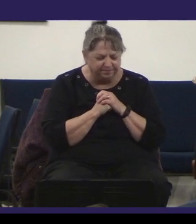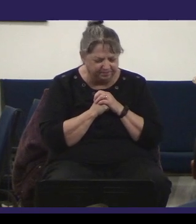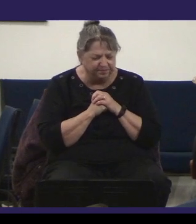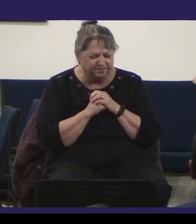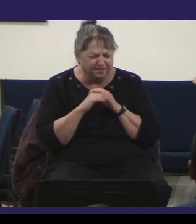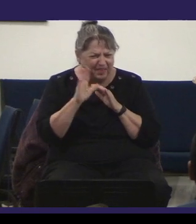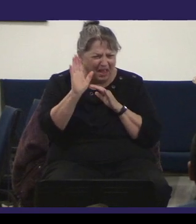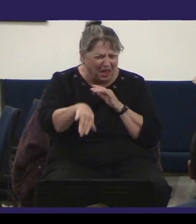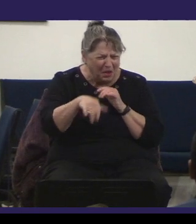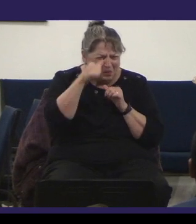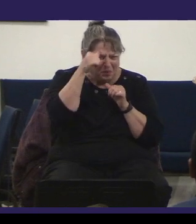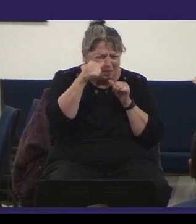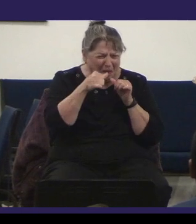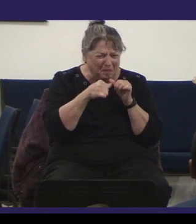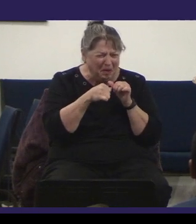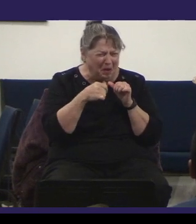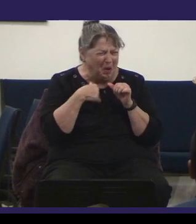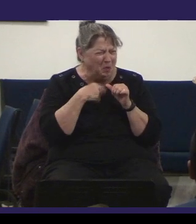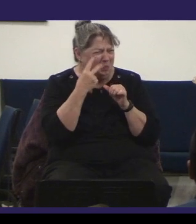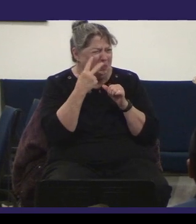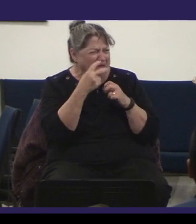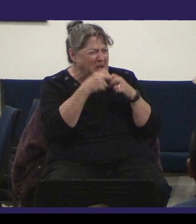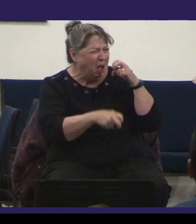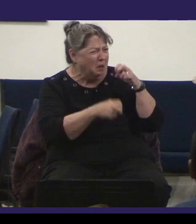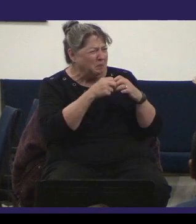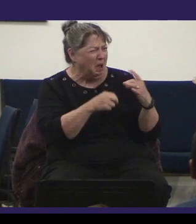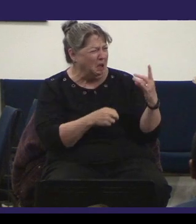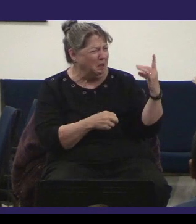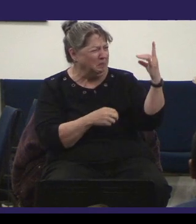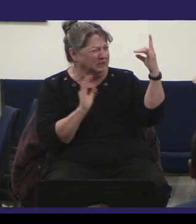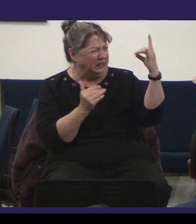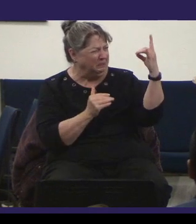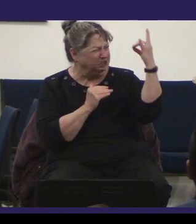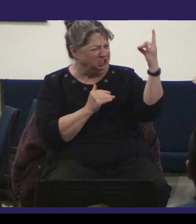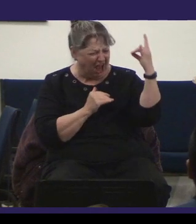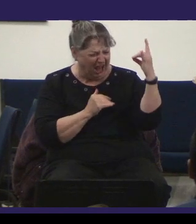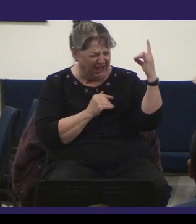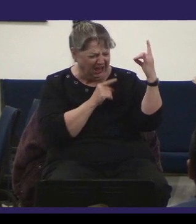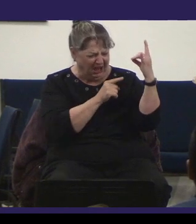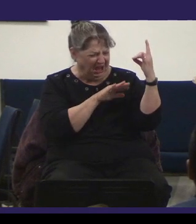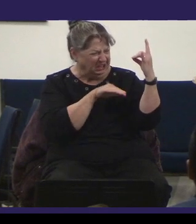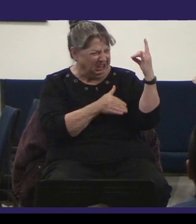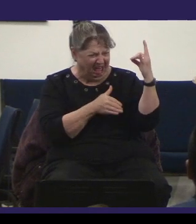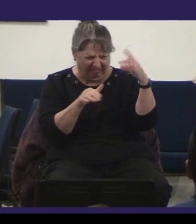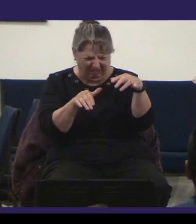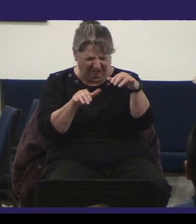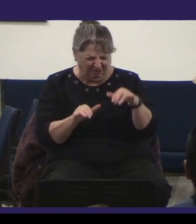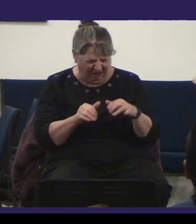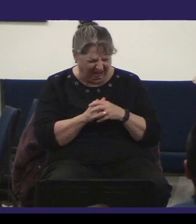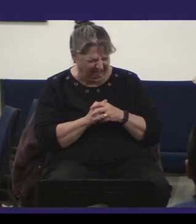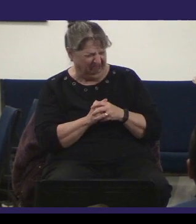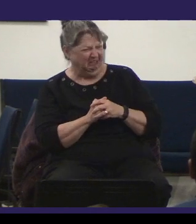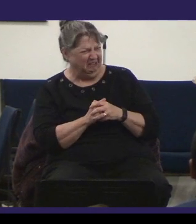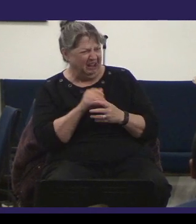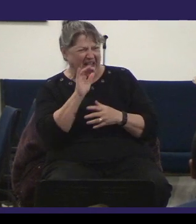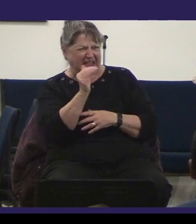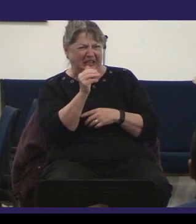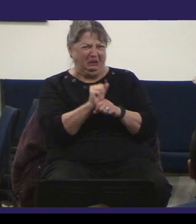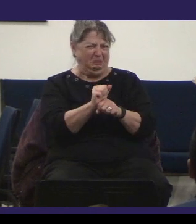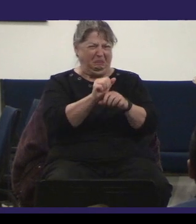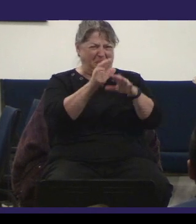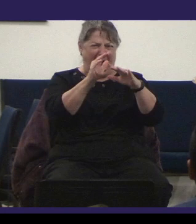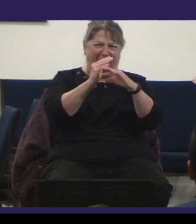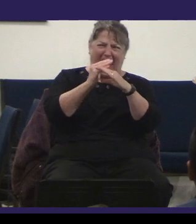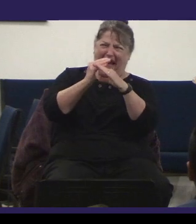Remember those giants we called death and grave. They were like mountains that